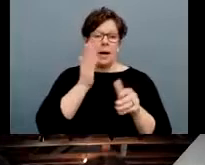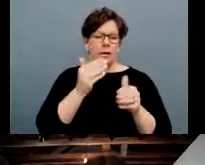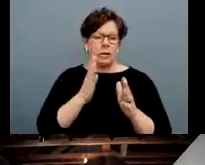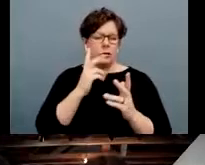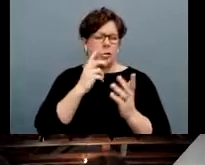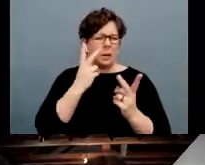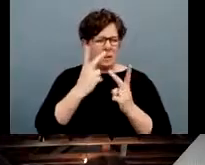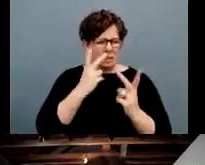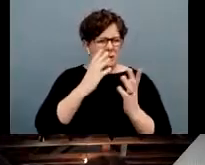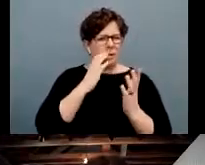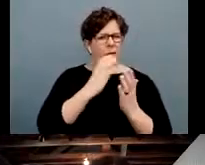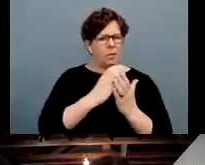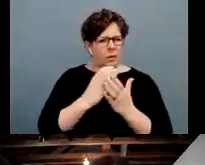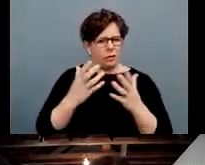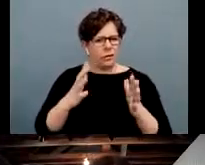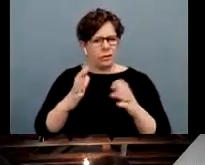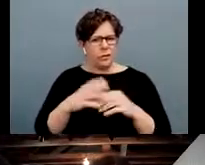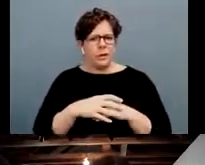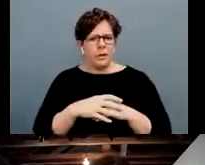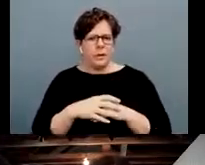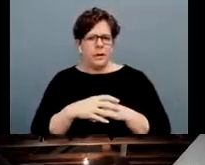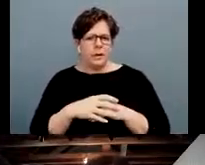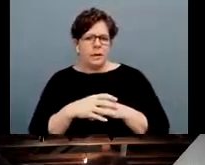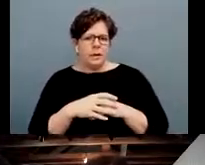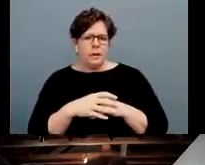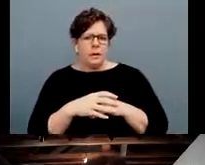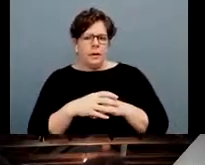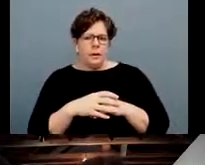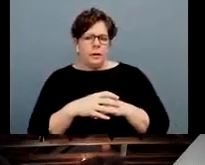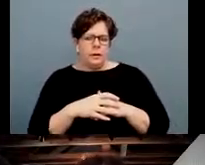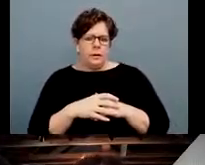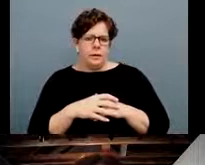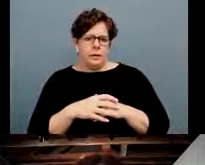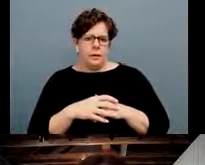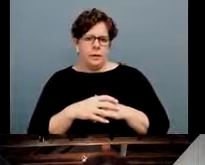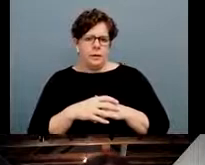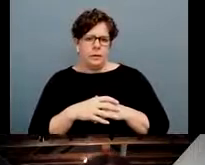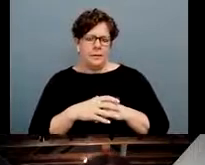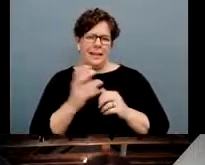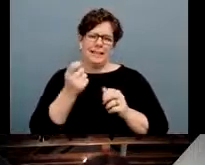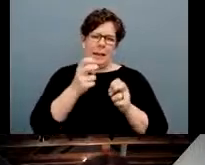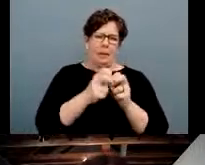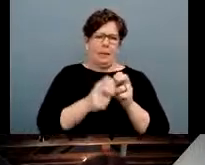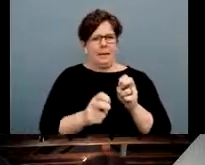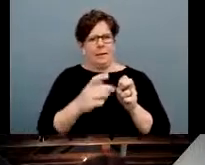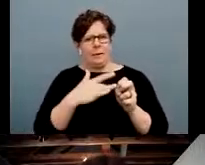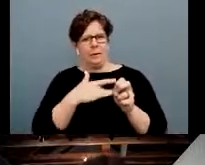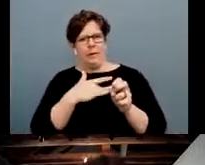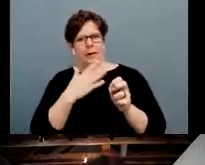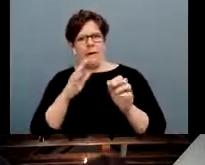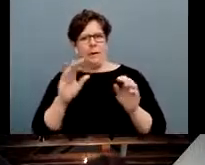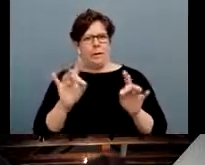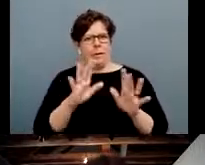pictures. It's hard to really get a sense of how magical this space is until you're inside of it.